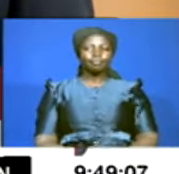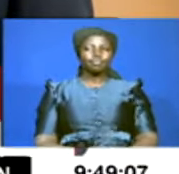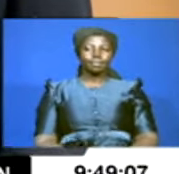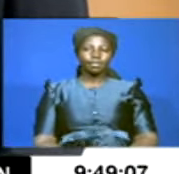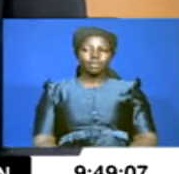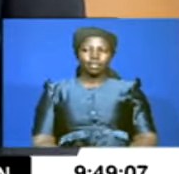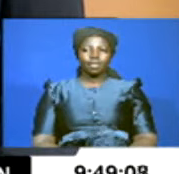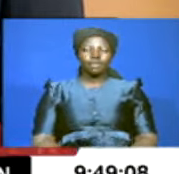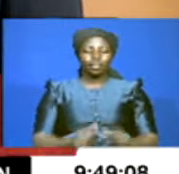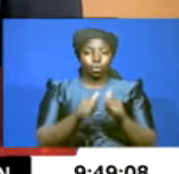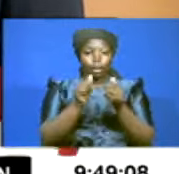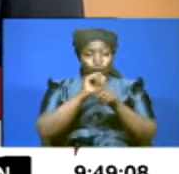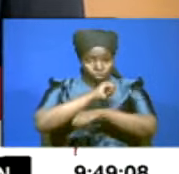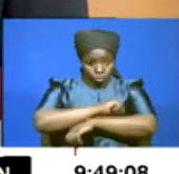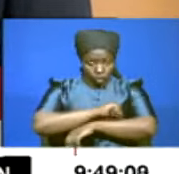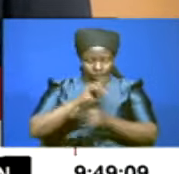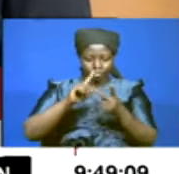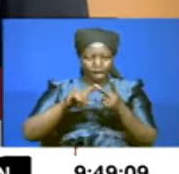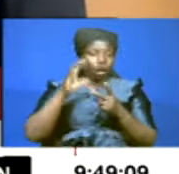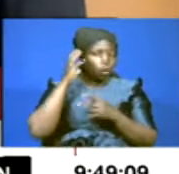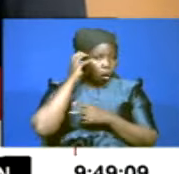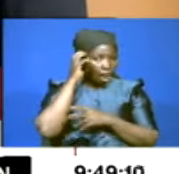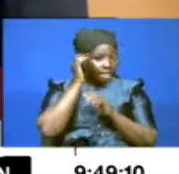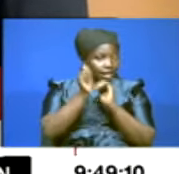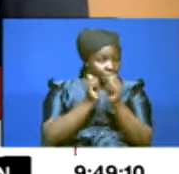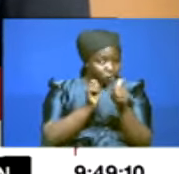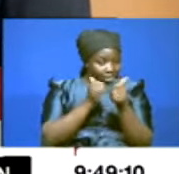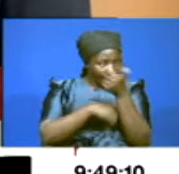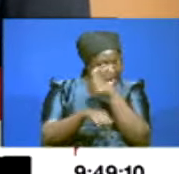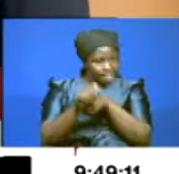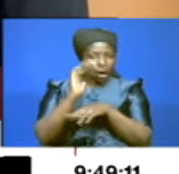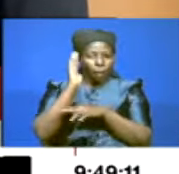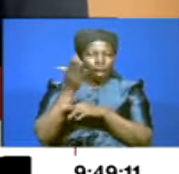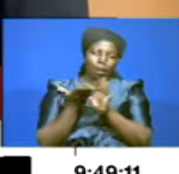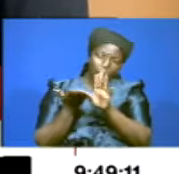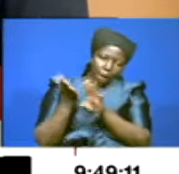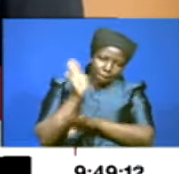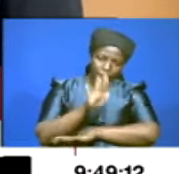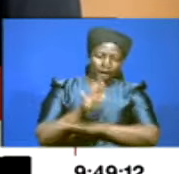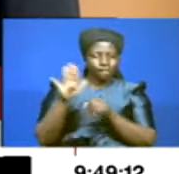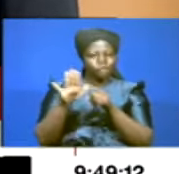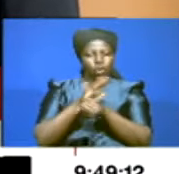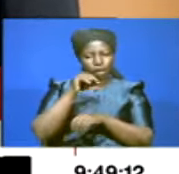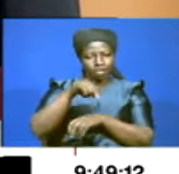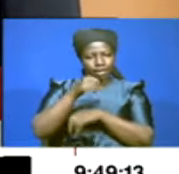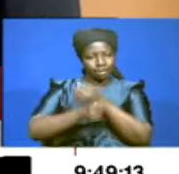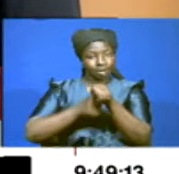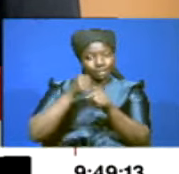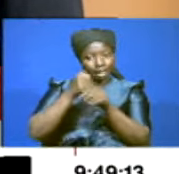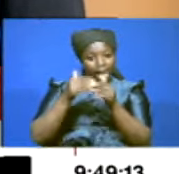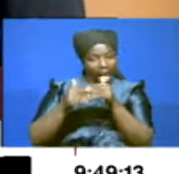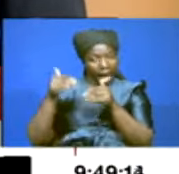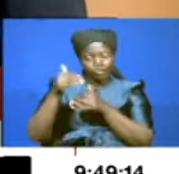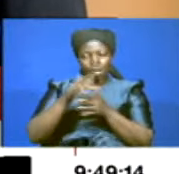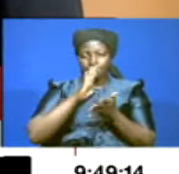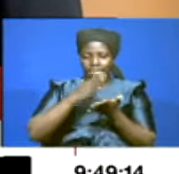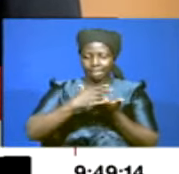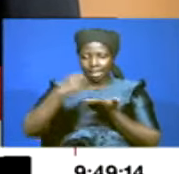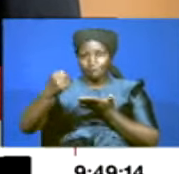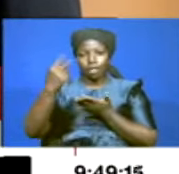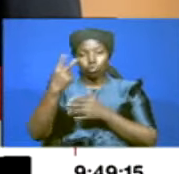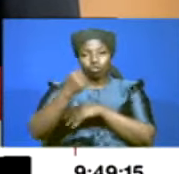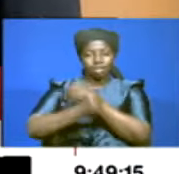Now, schools and colleges' sporting activities are set to resume fully this year after being suspended for 2 years due